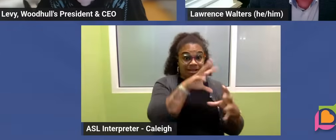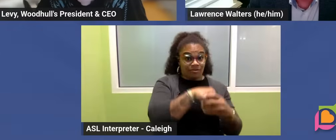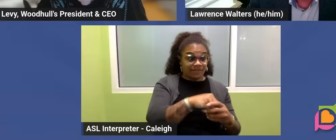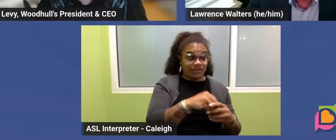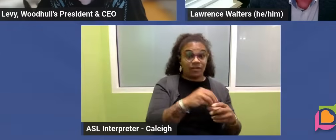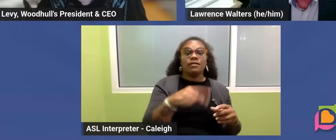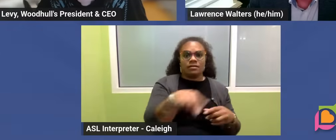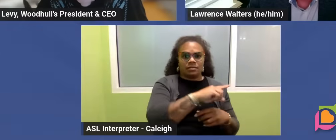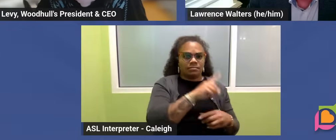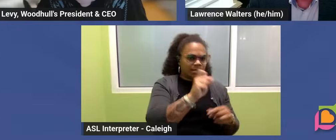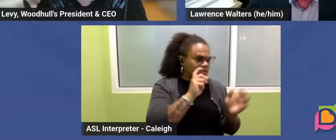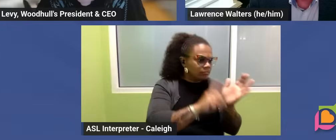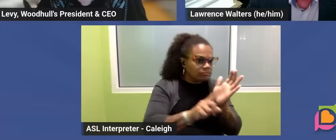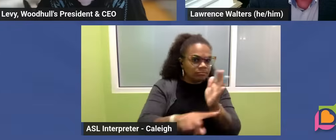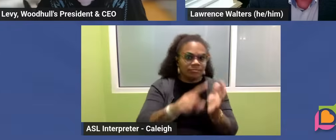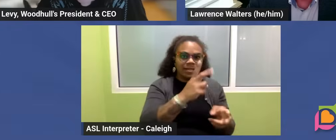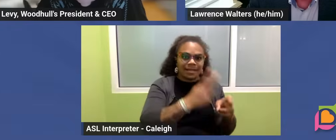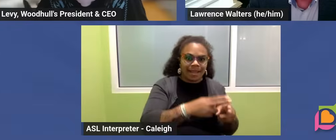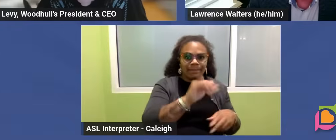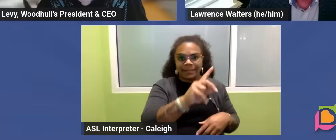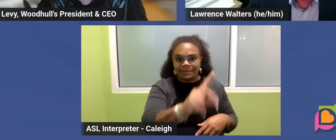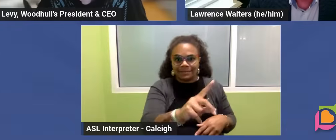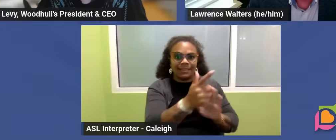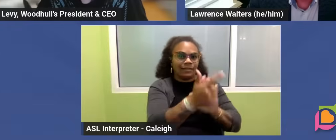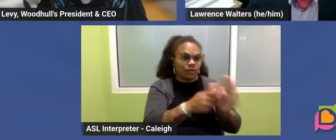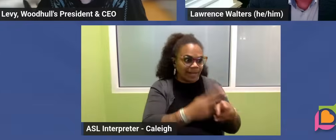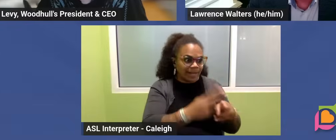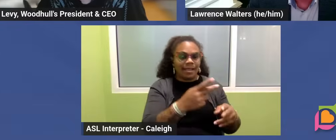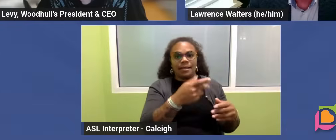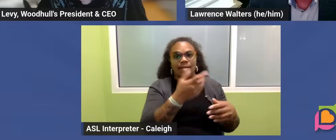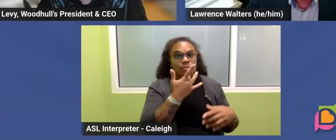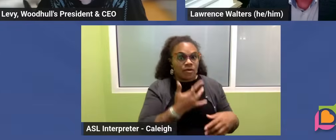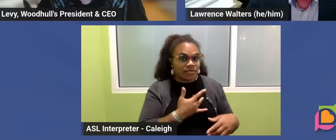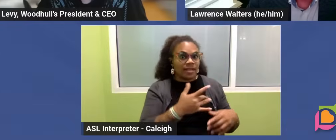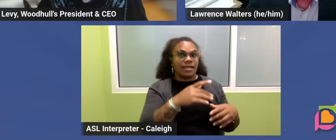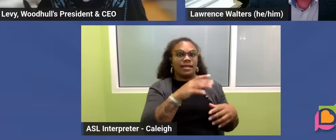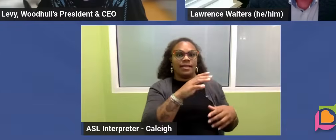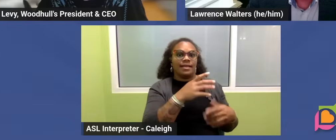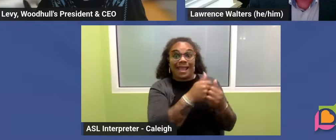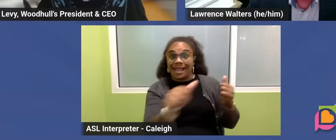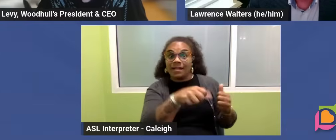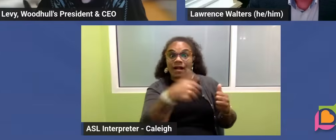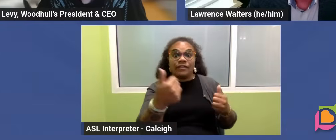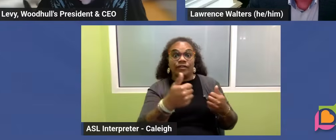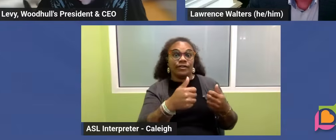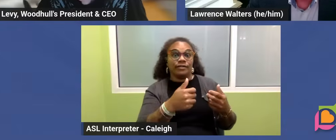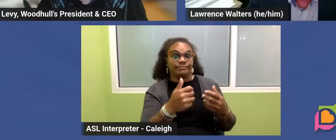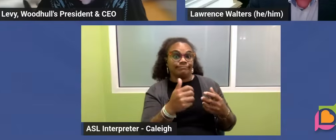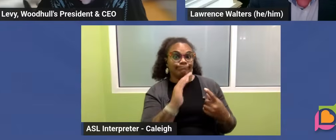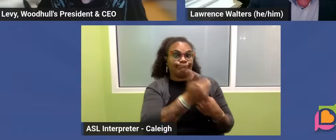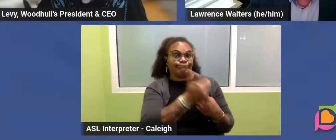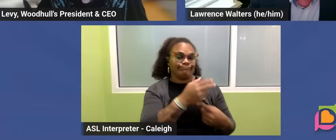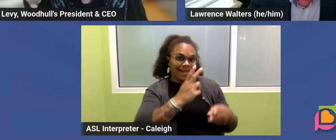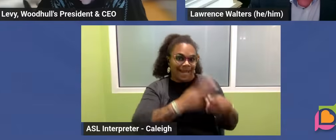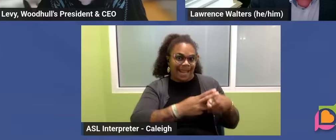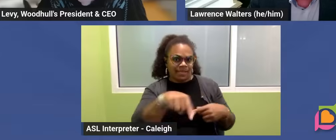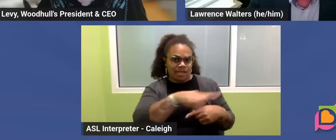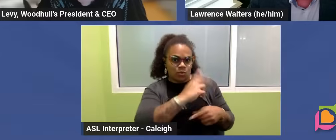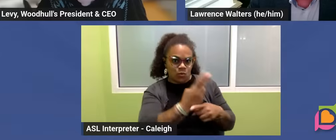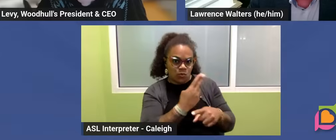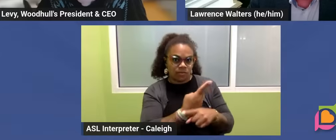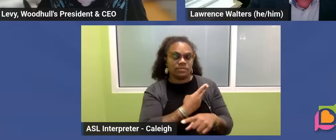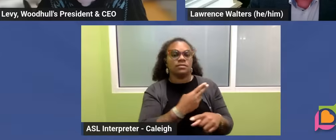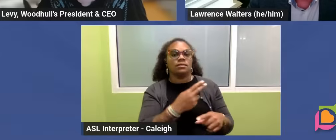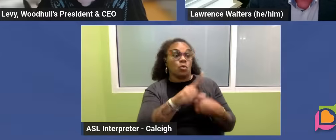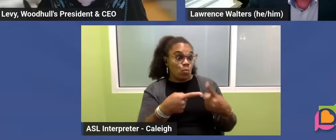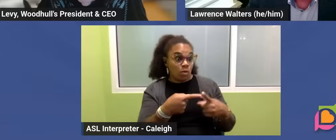them, like their legal name, date of birth, their aliases and stage names. and the date of production, and then maintain these